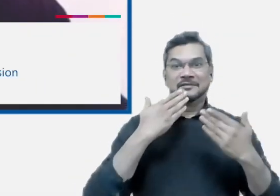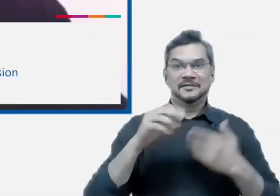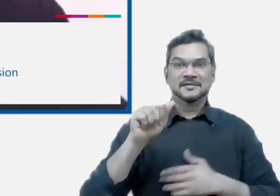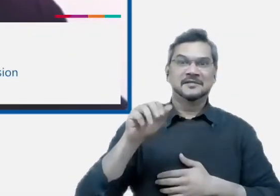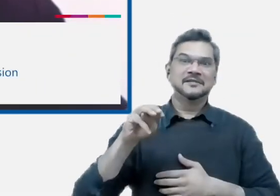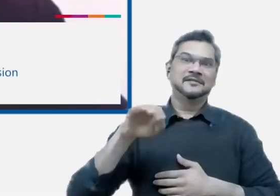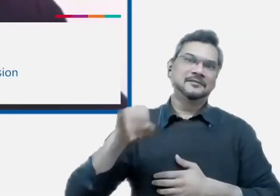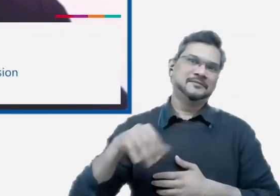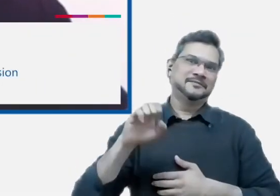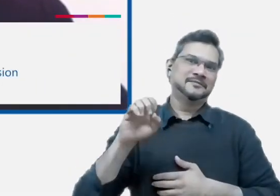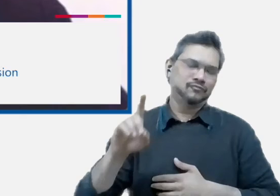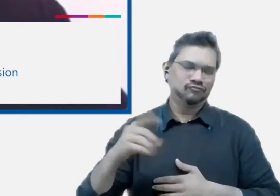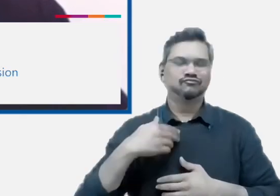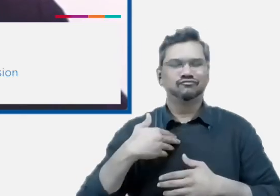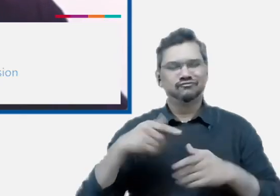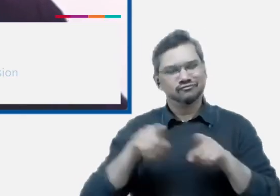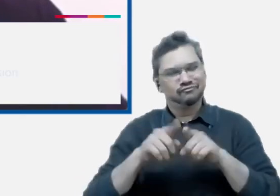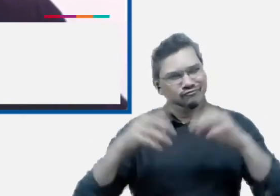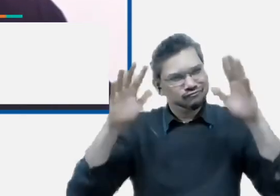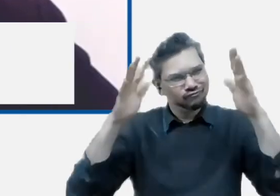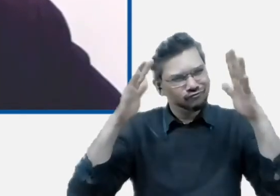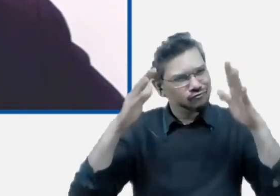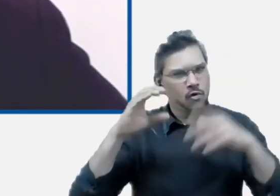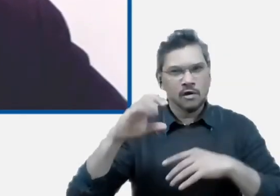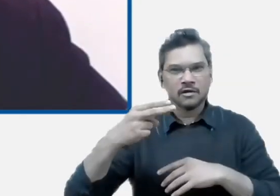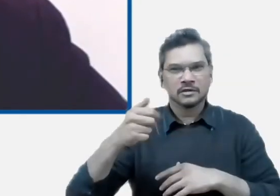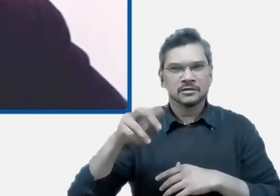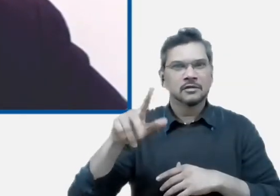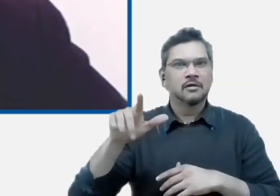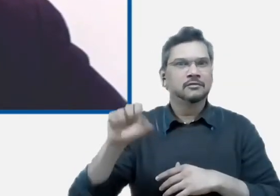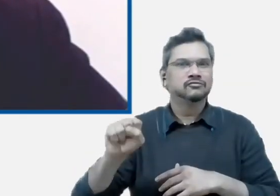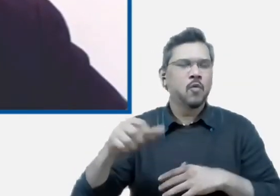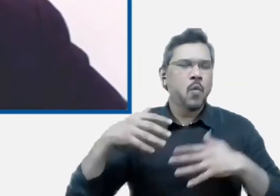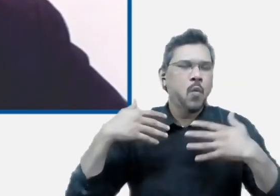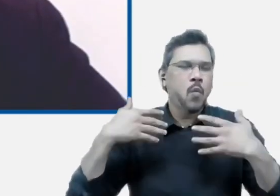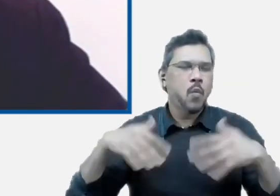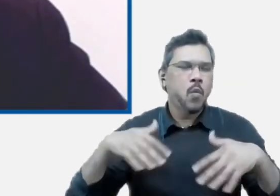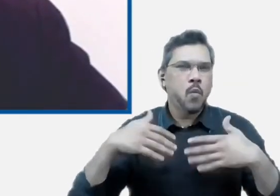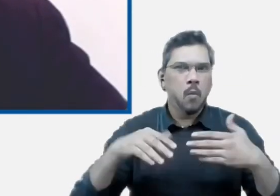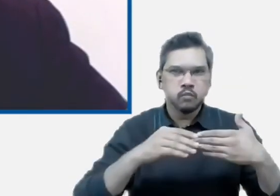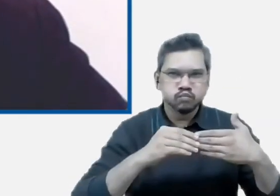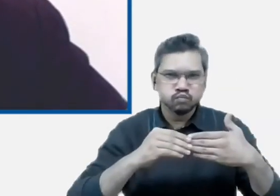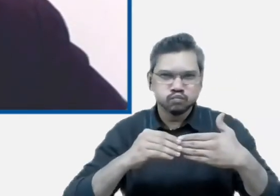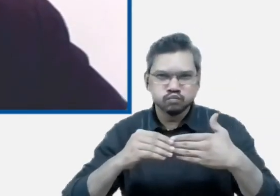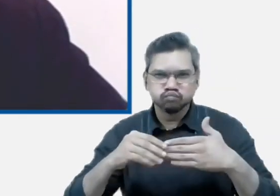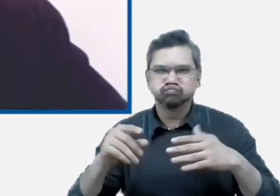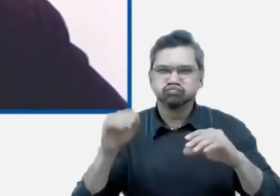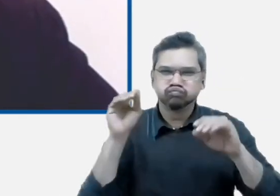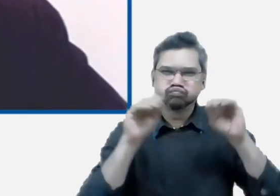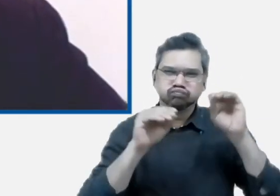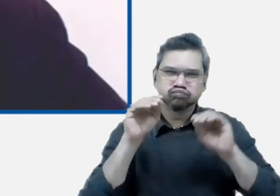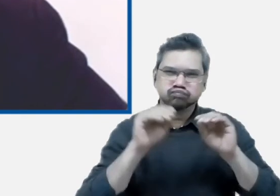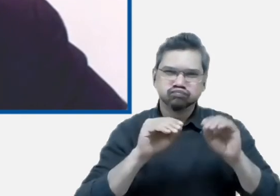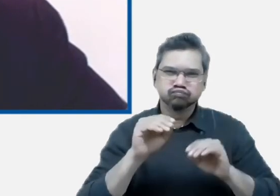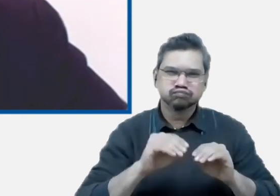excellent leadership in the drafting of this important declaration. I would say really this